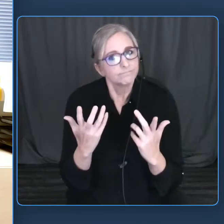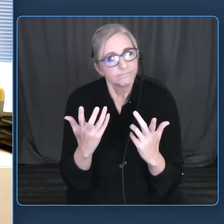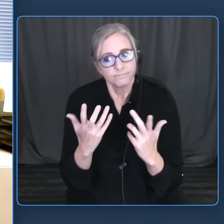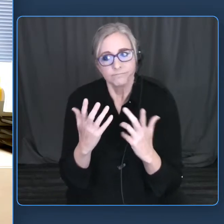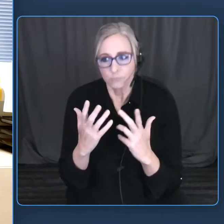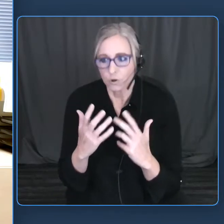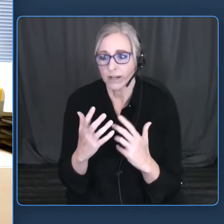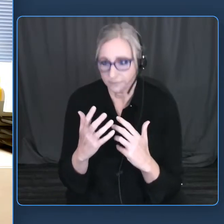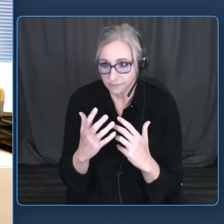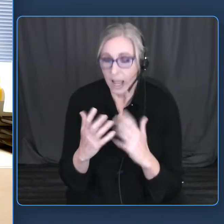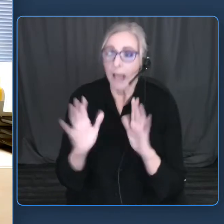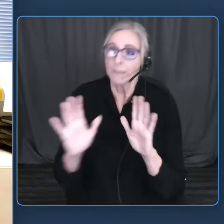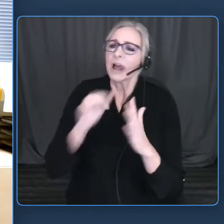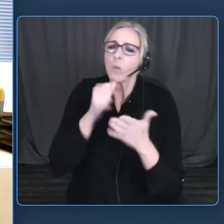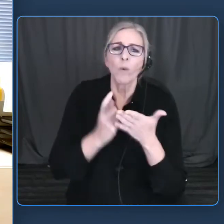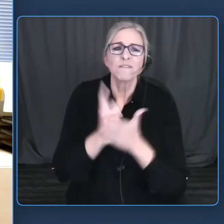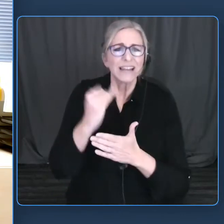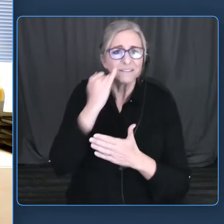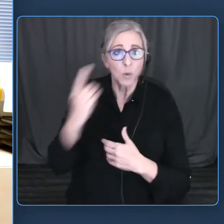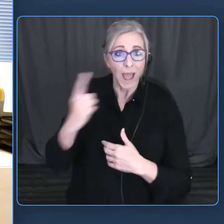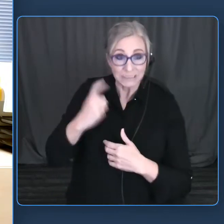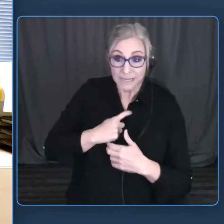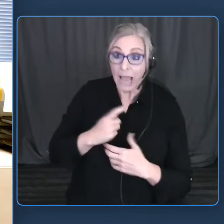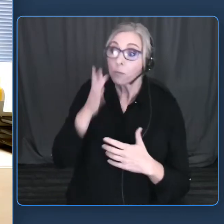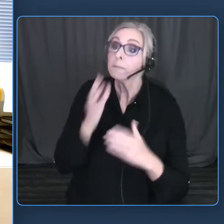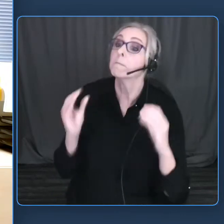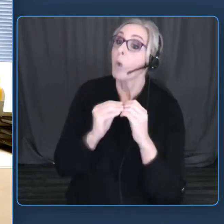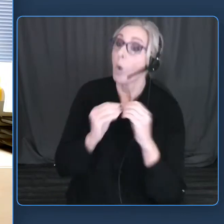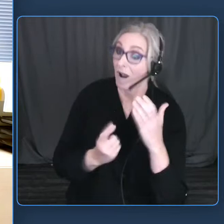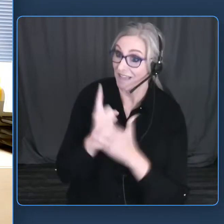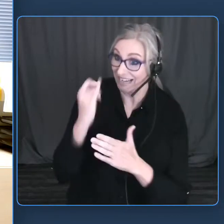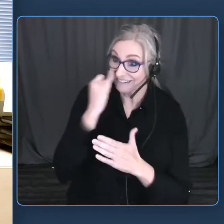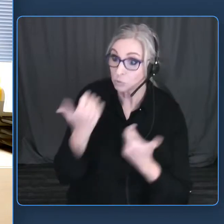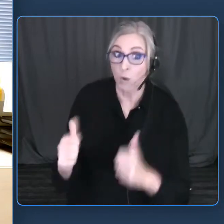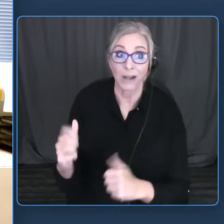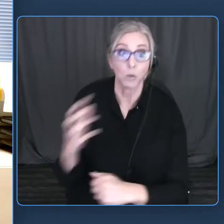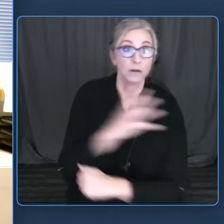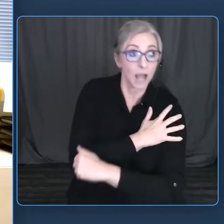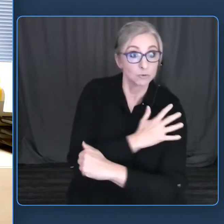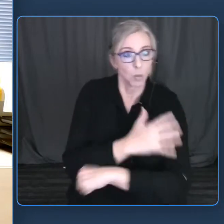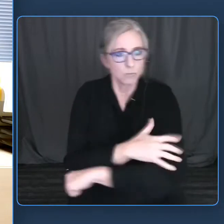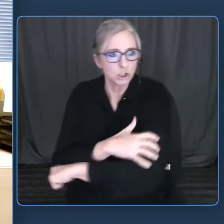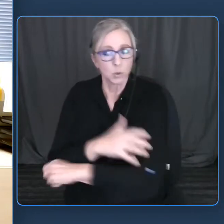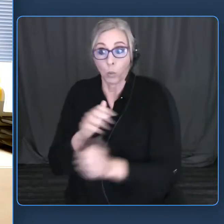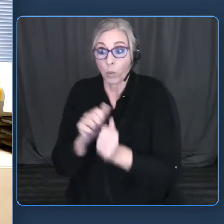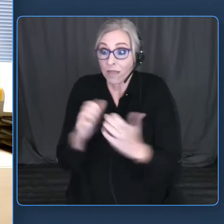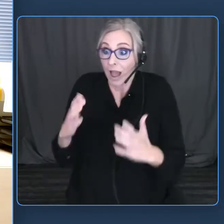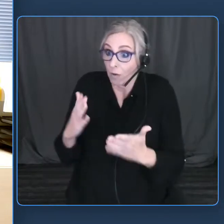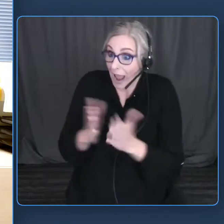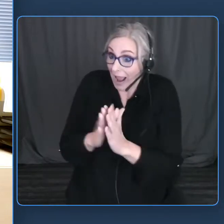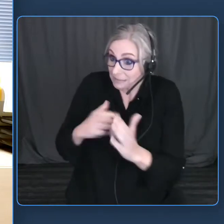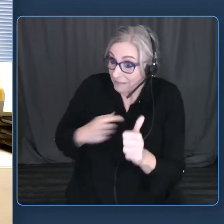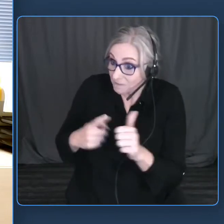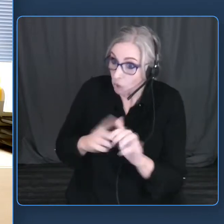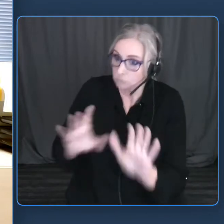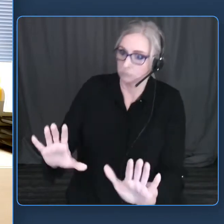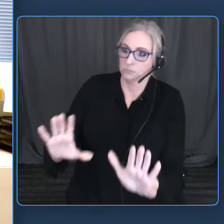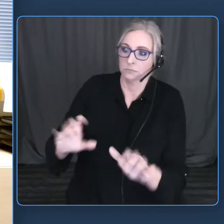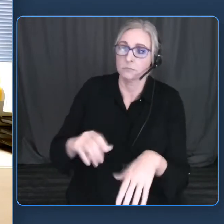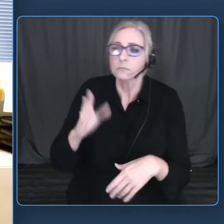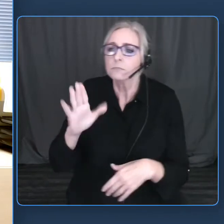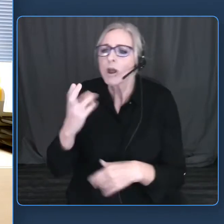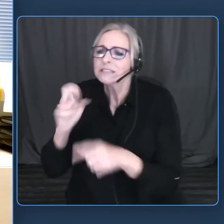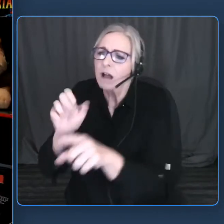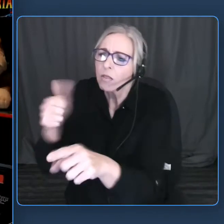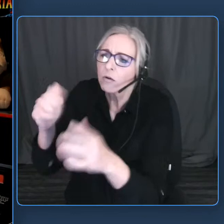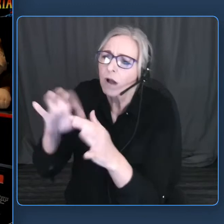not going to be offended if you ask. I'm going to be more offended if you try to do something without asking. Brendan, you had